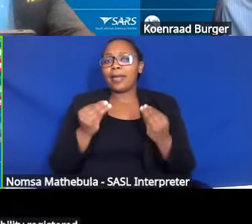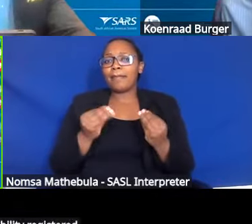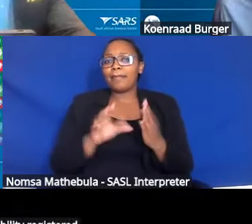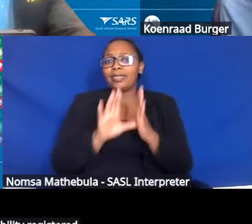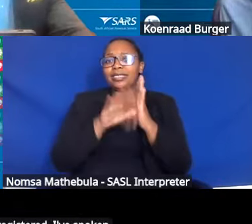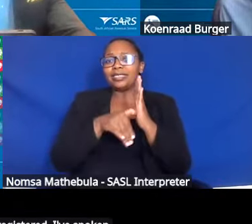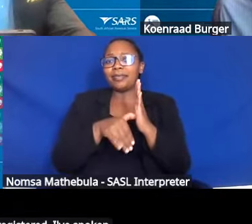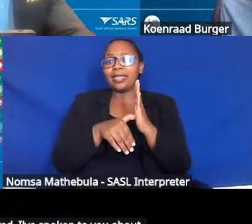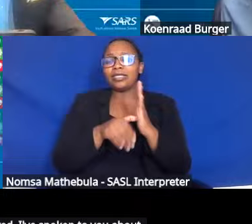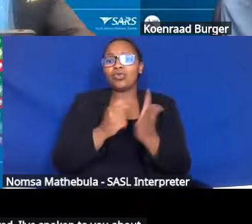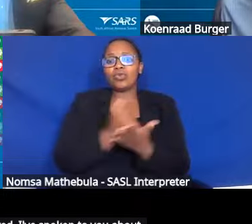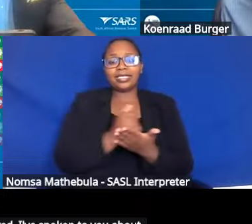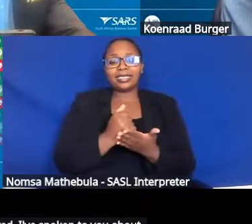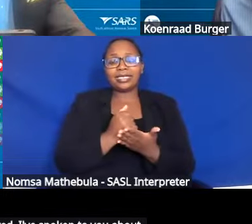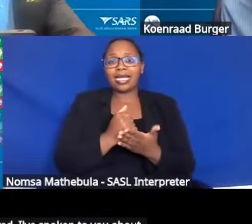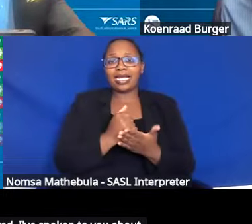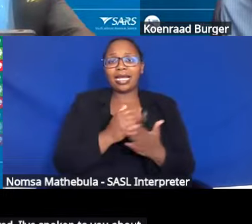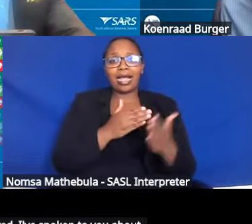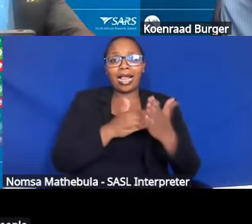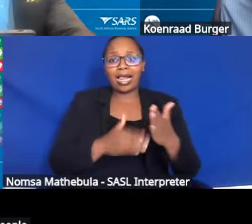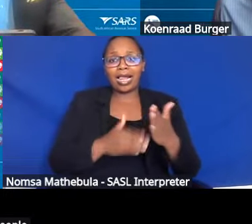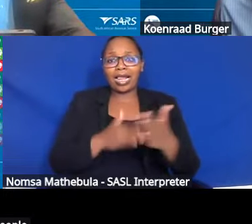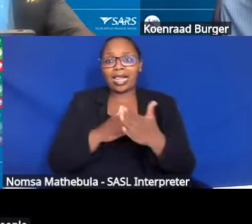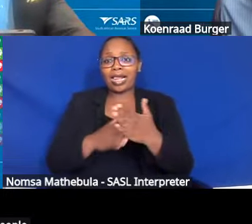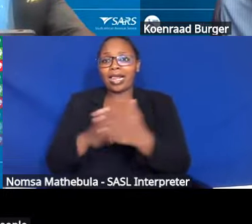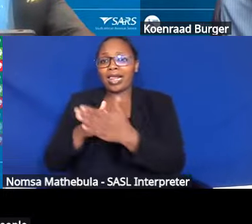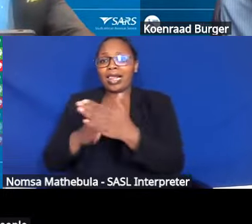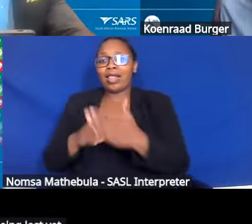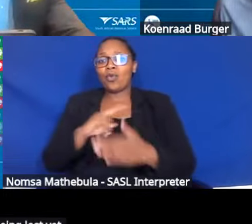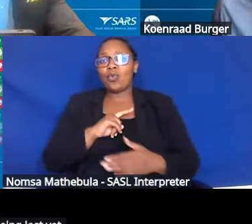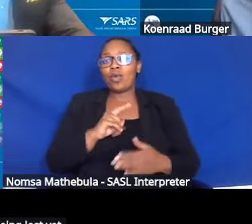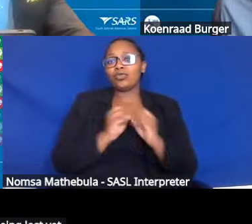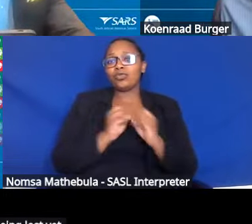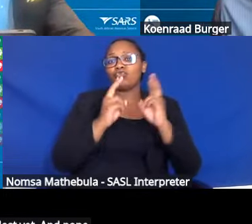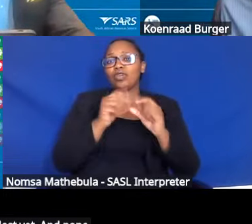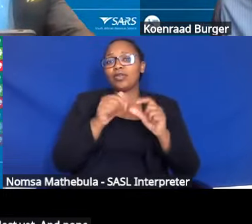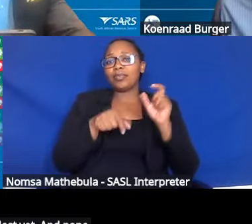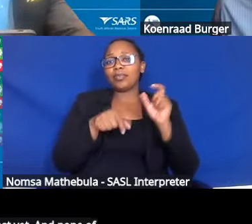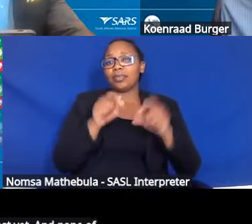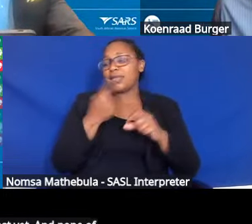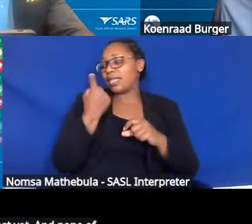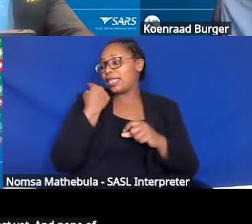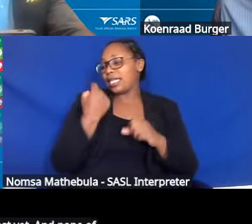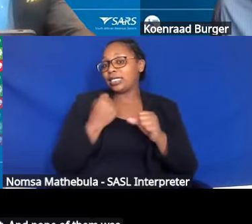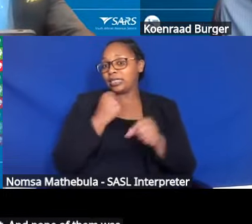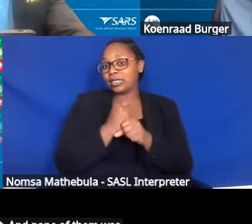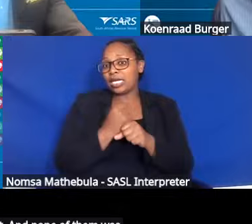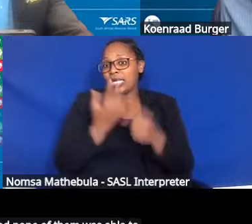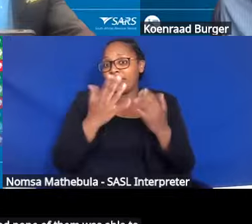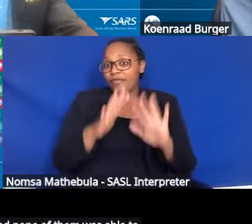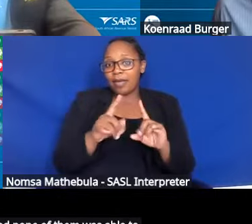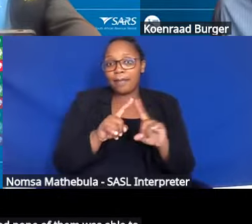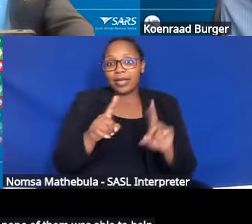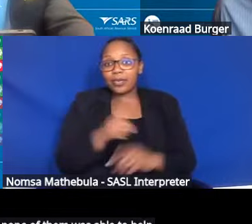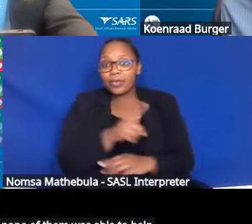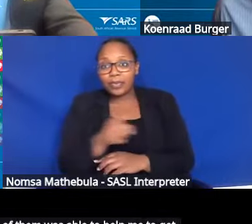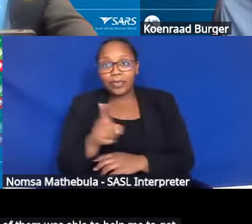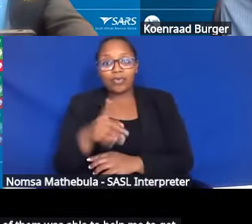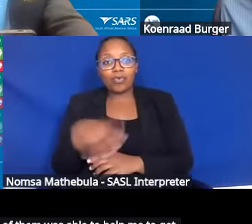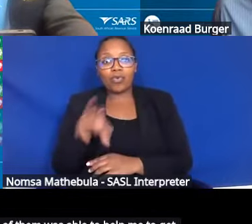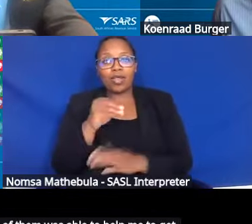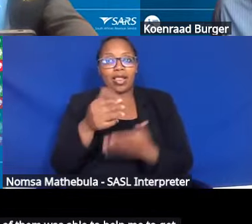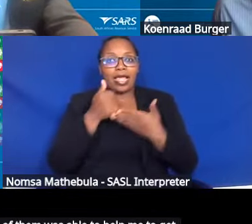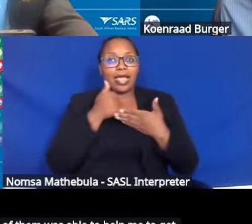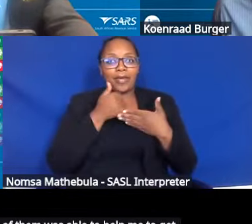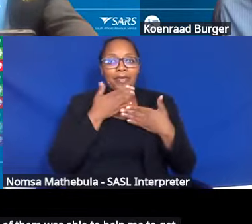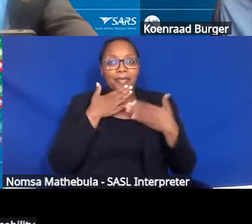to about 12 people during last year, and none of them was able to help me to get my